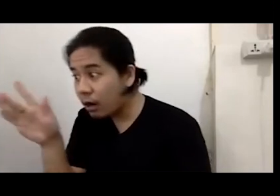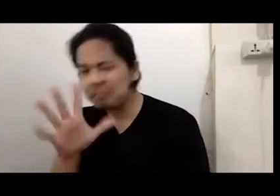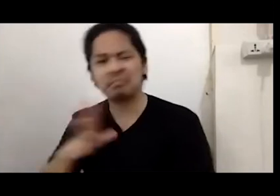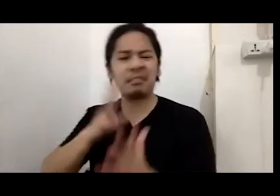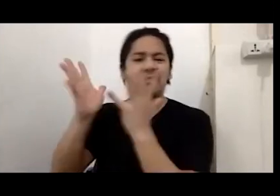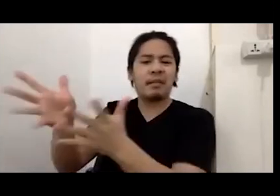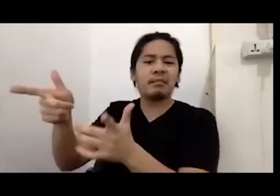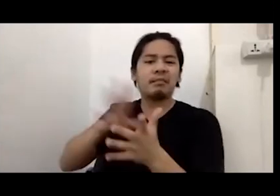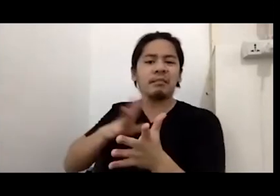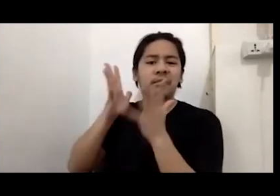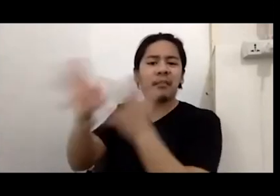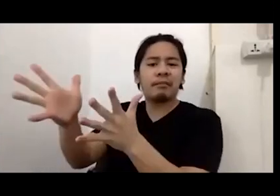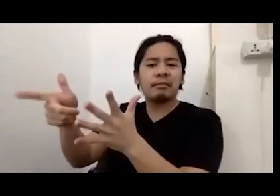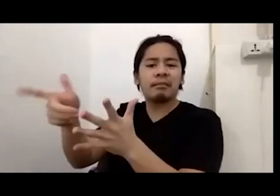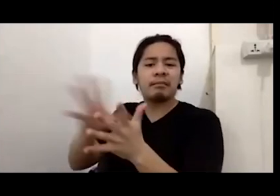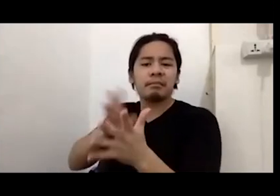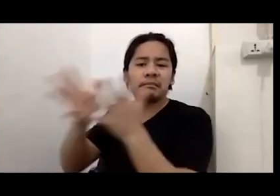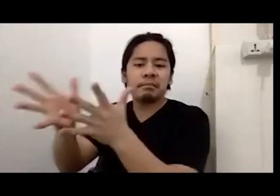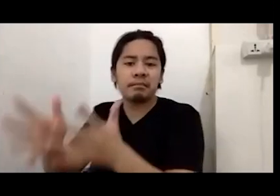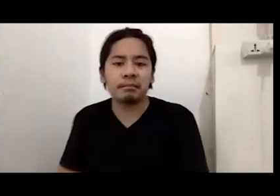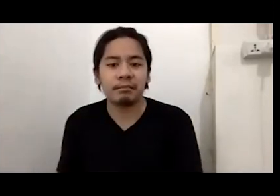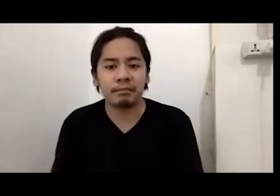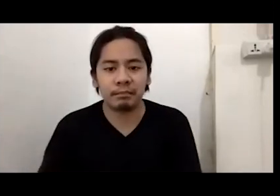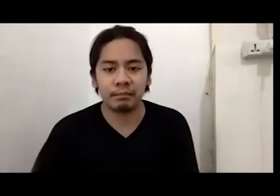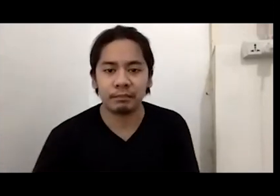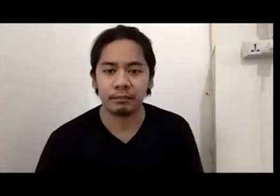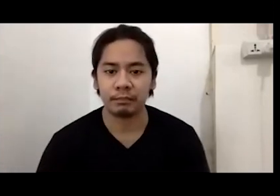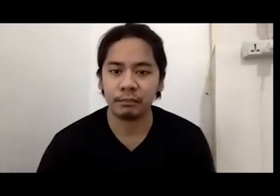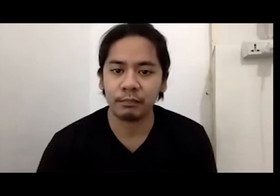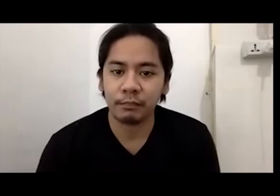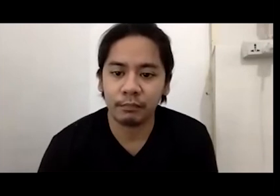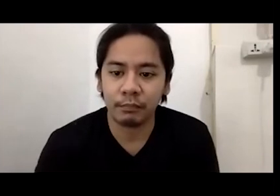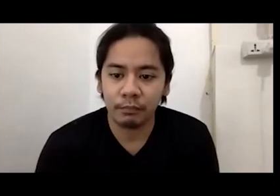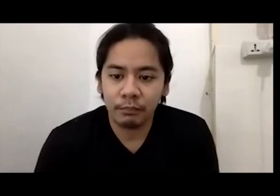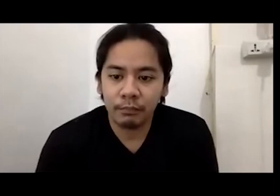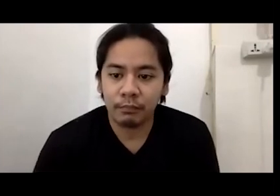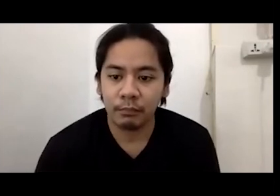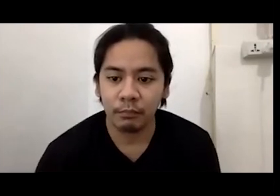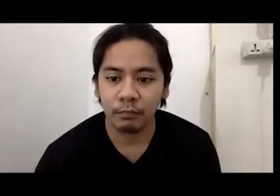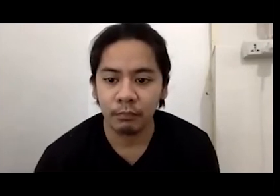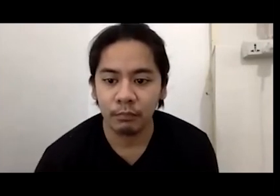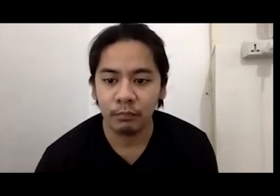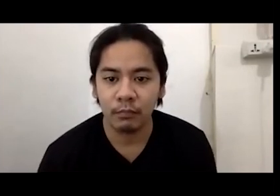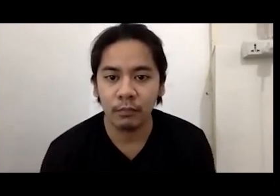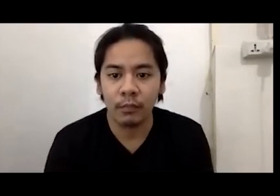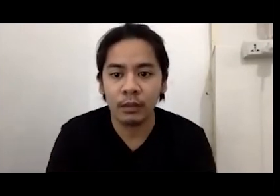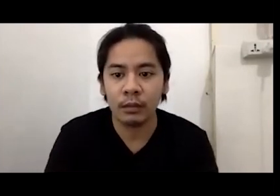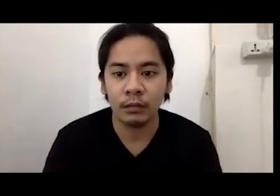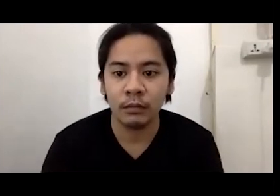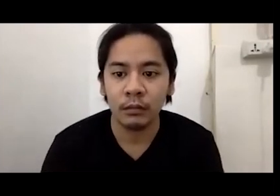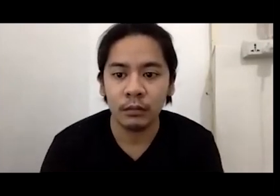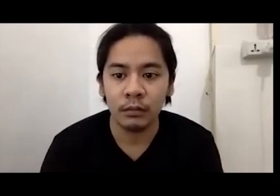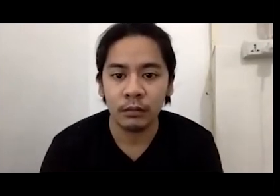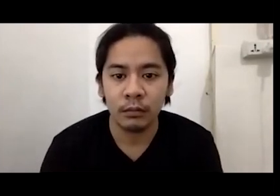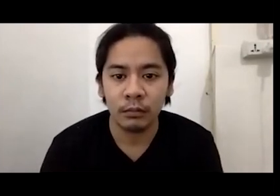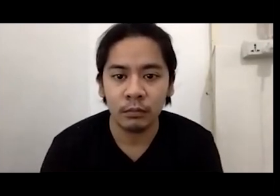Subject, boy, girl, object, how many? That's what was assumed before because in the past